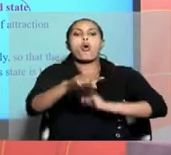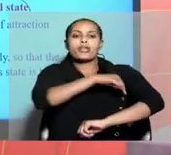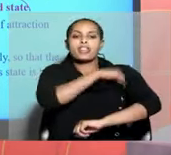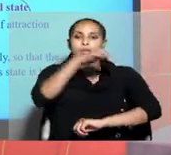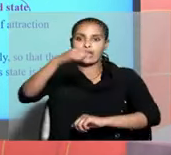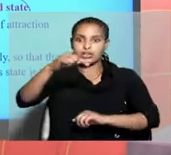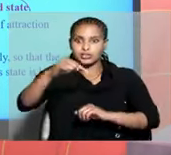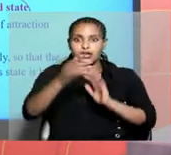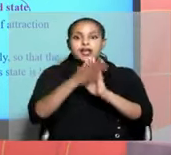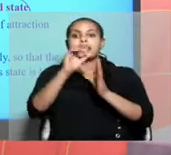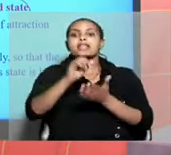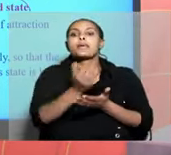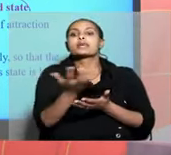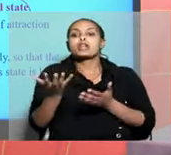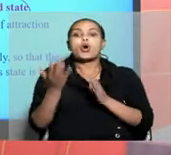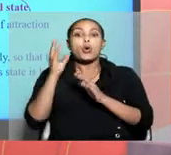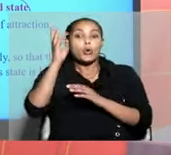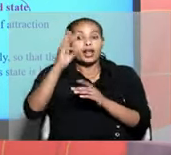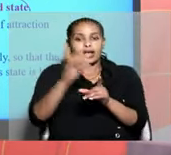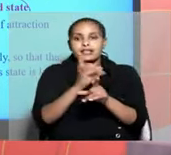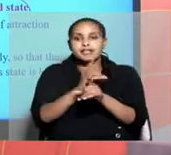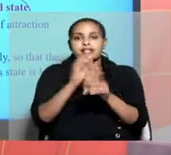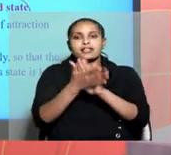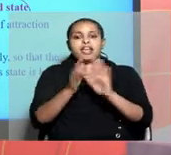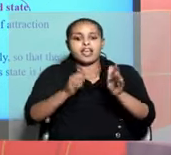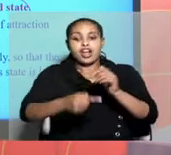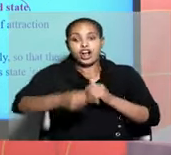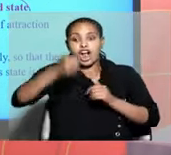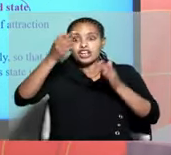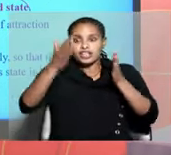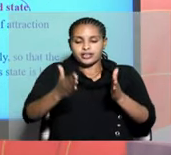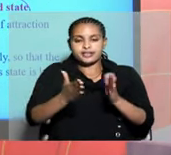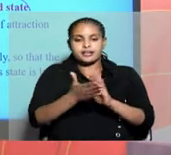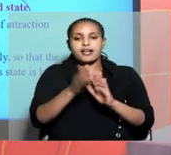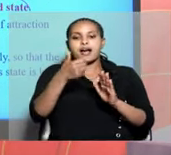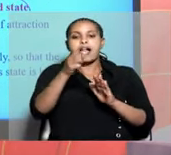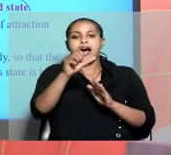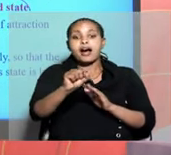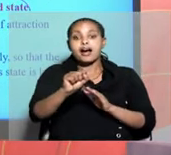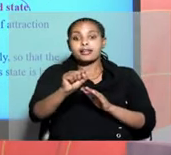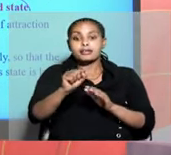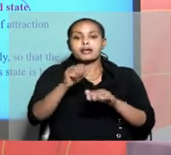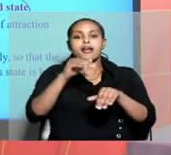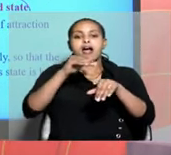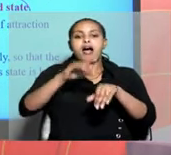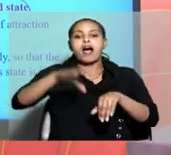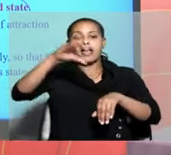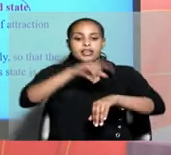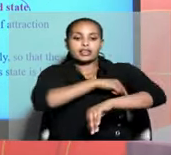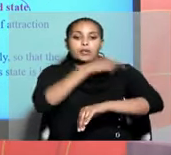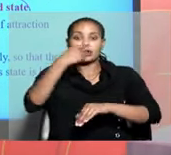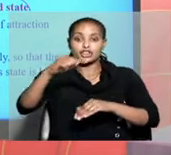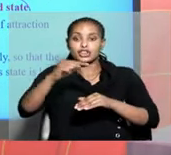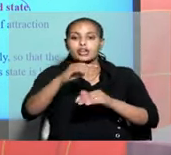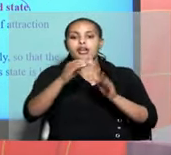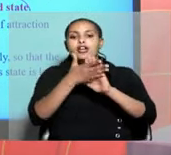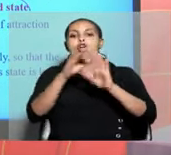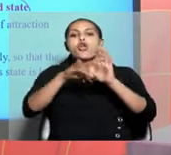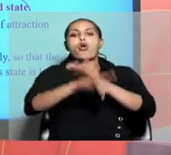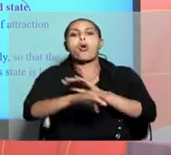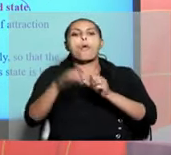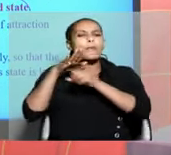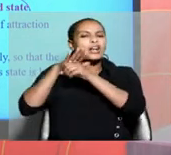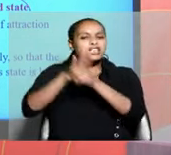temperature. A substance will exist in gaseous states at high temperature and low